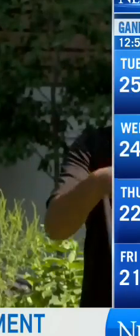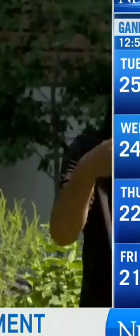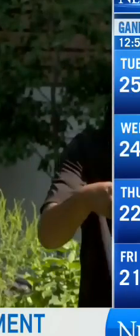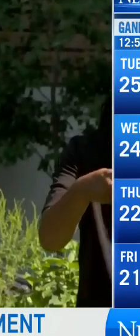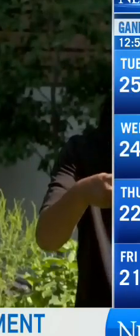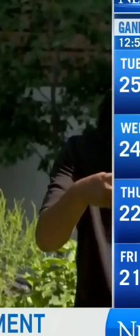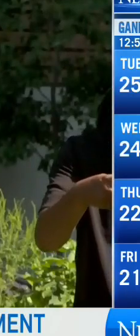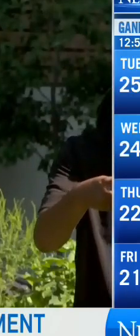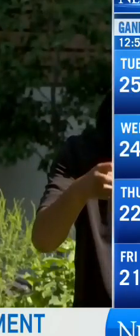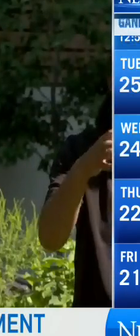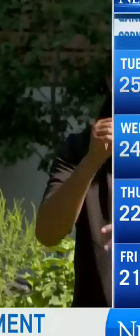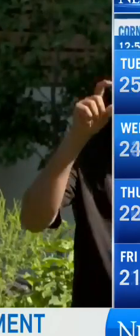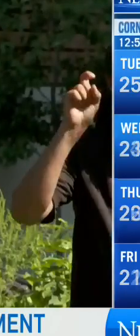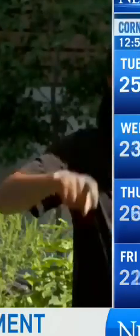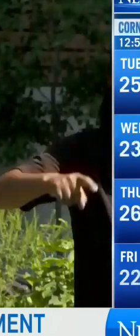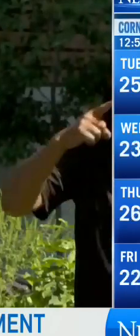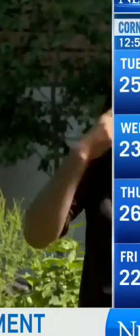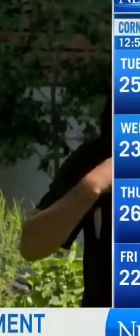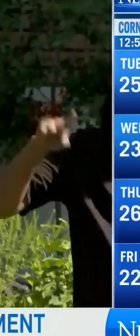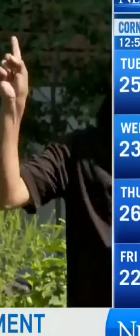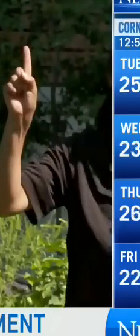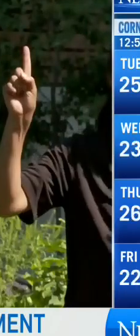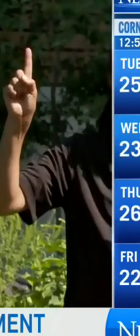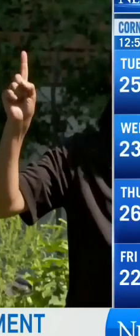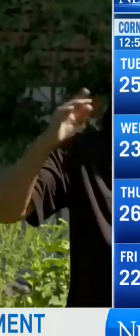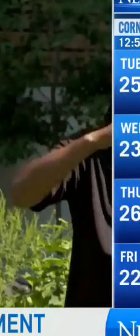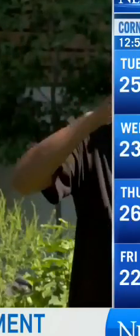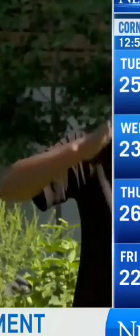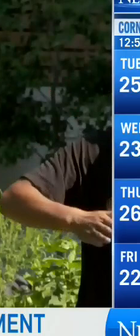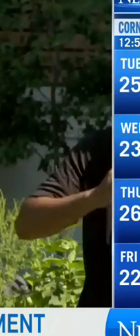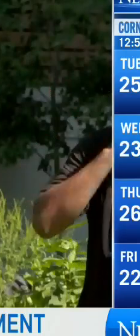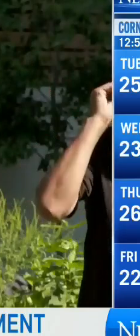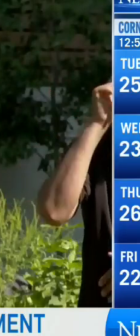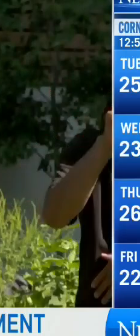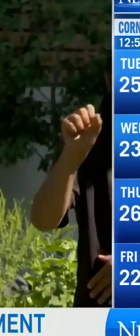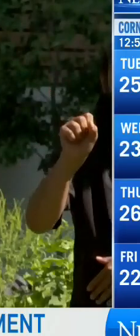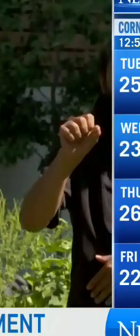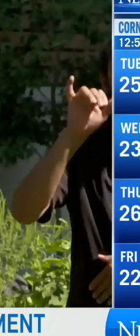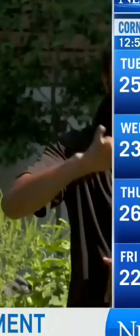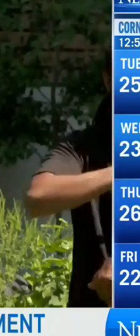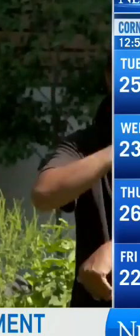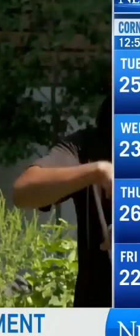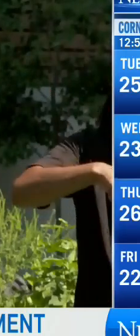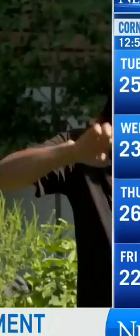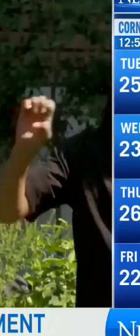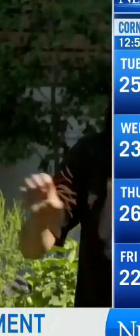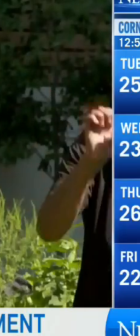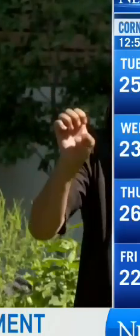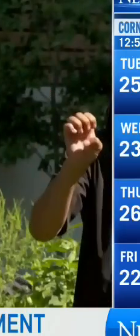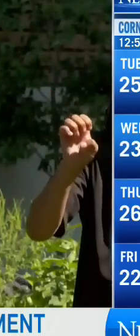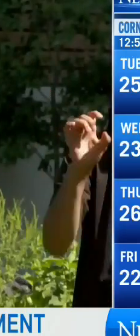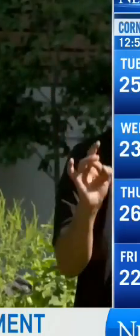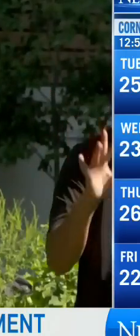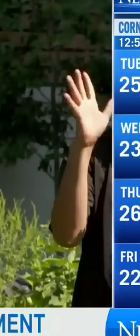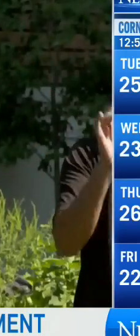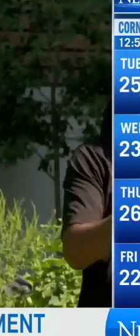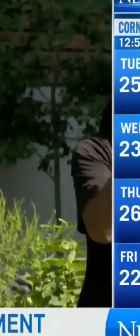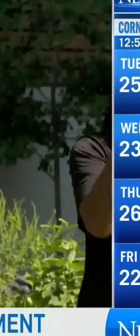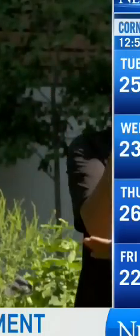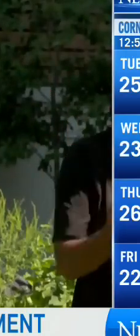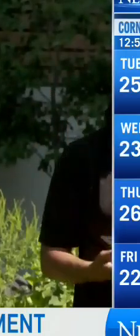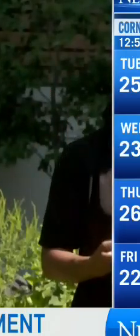we need to declare a housing and homelessness as national emergencies and twin crises. And I say